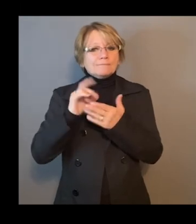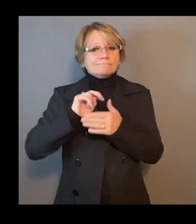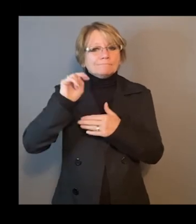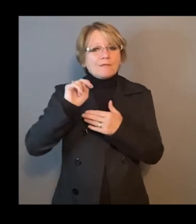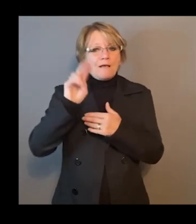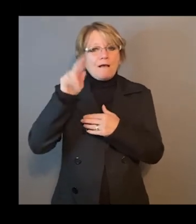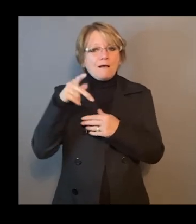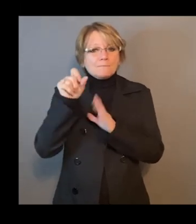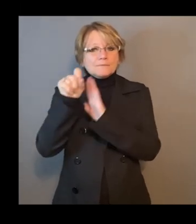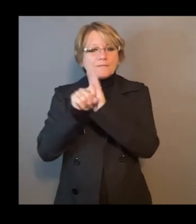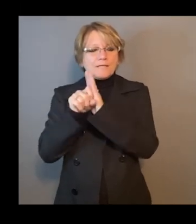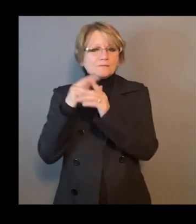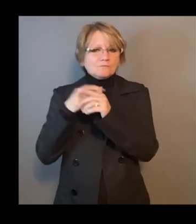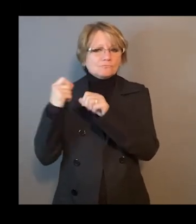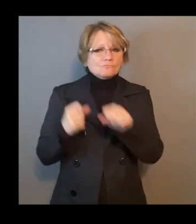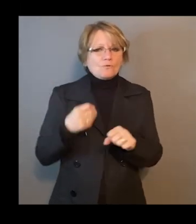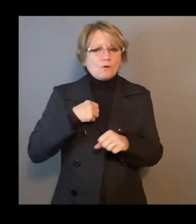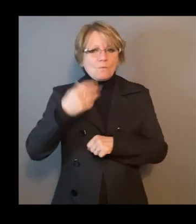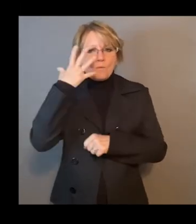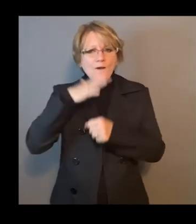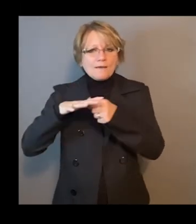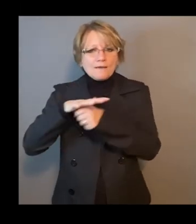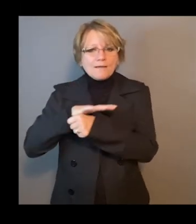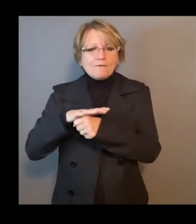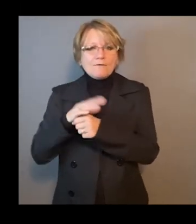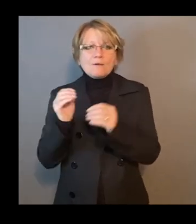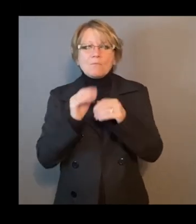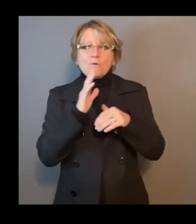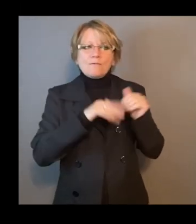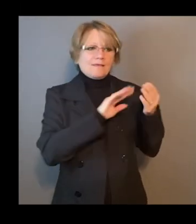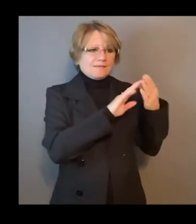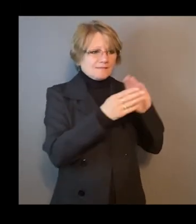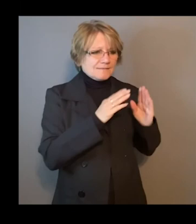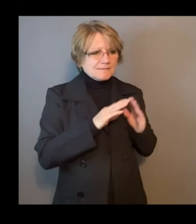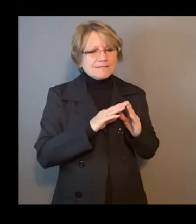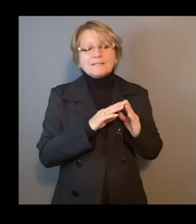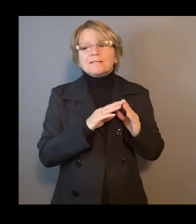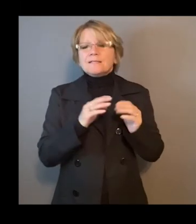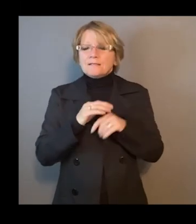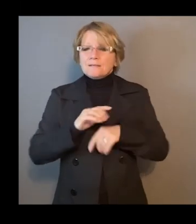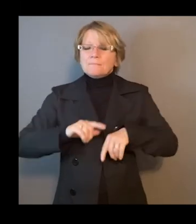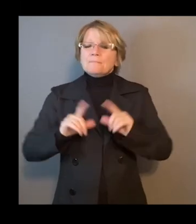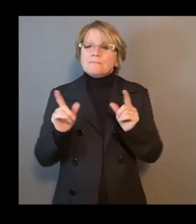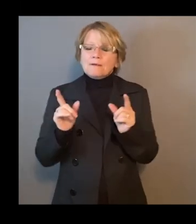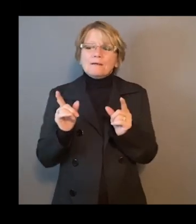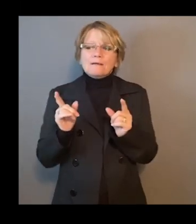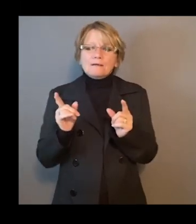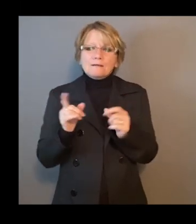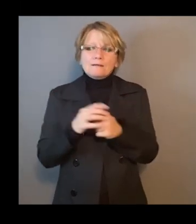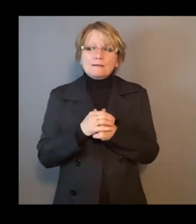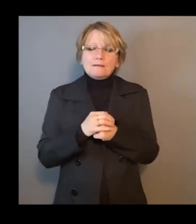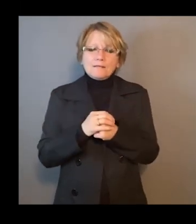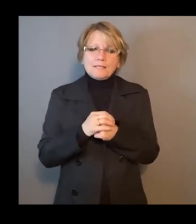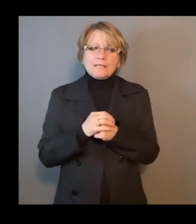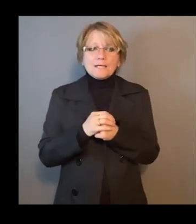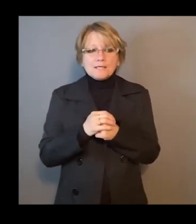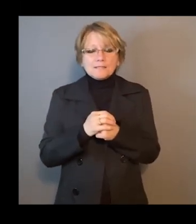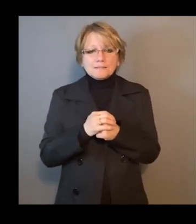predominantly white area. Outside skirts, more so in the city, is, you know, gritty type. But